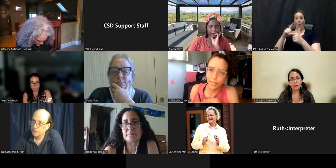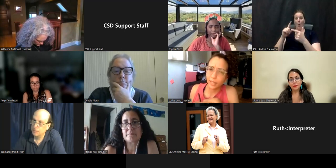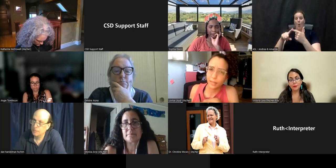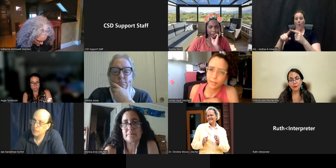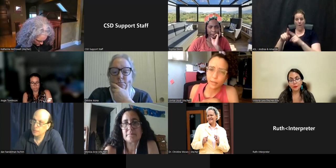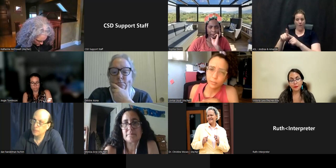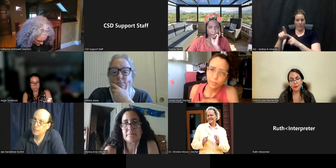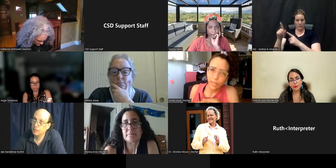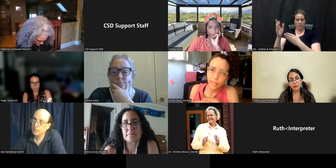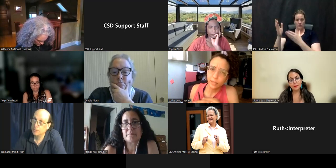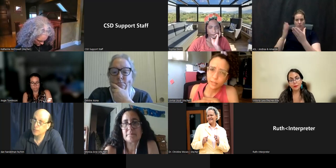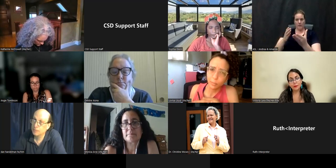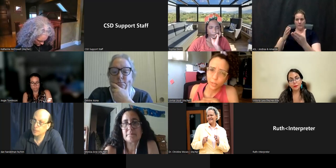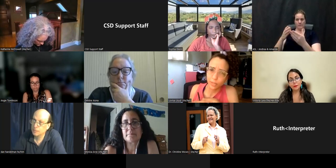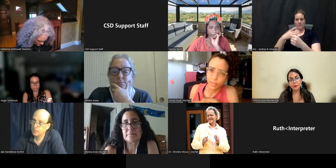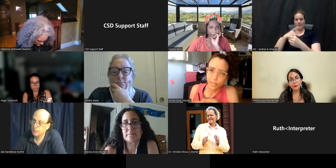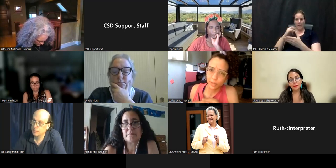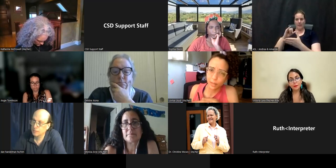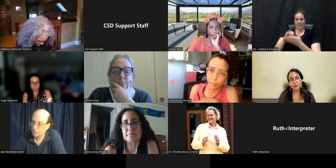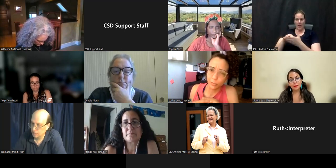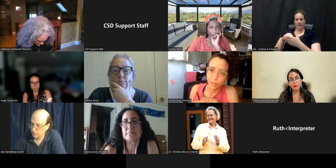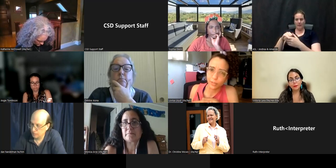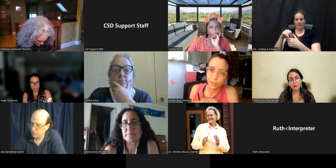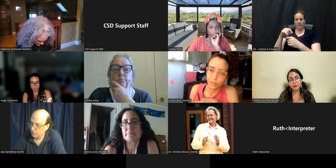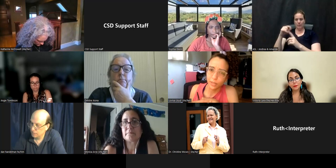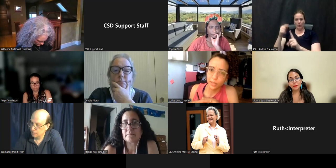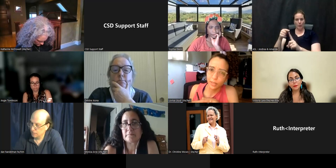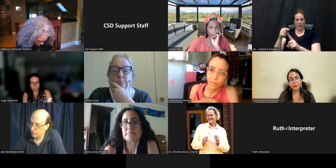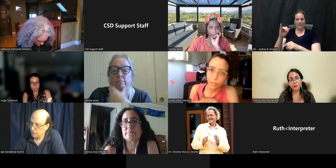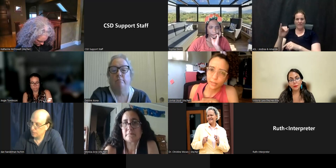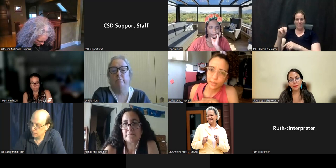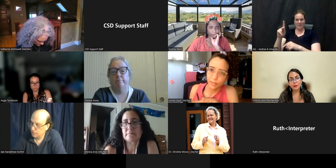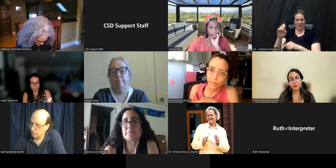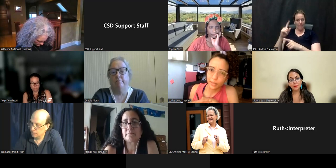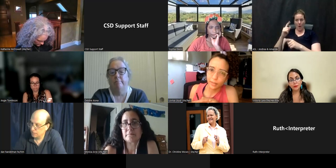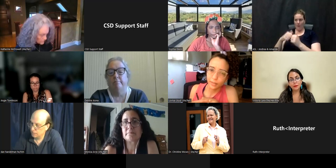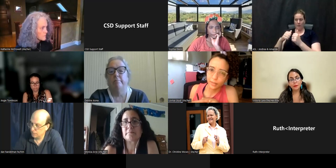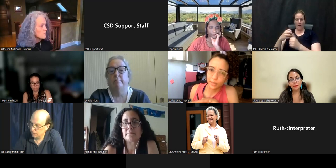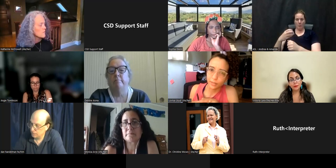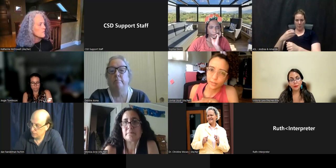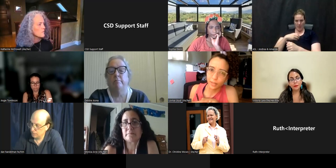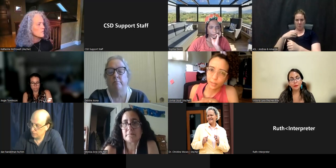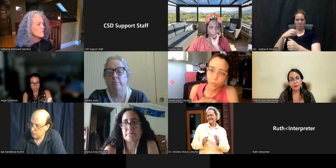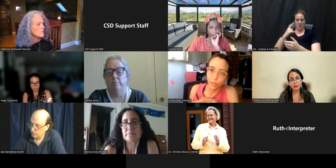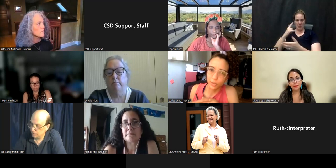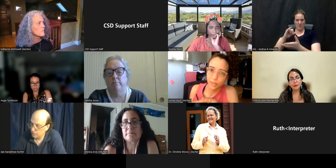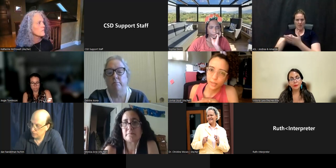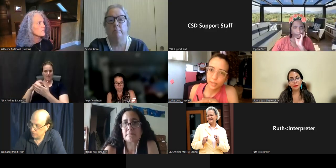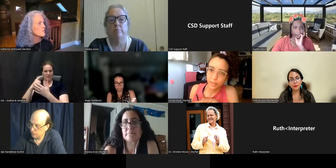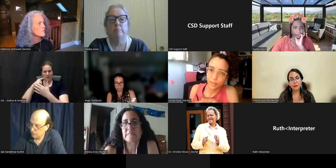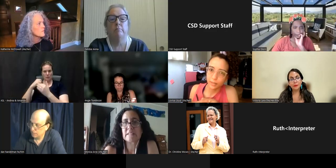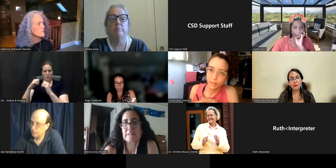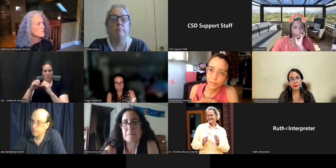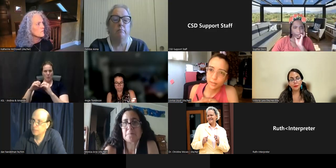And also the taking in that, I like the single point of intake for every single complaint. I think that sounds a lot more